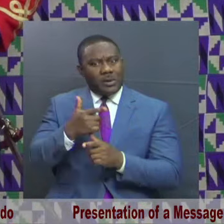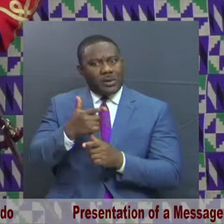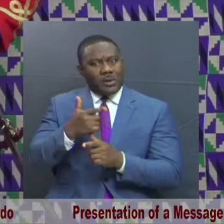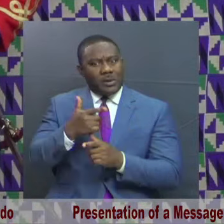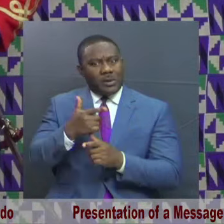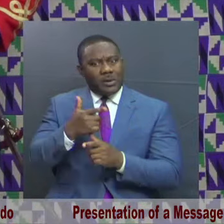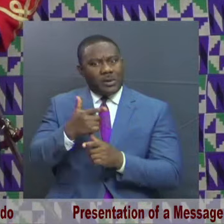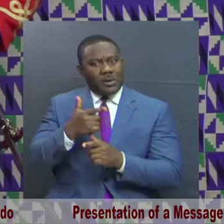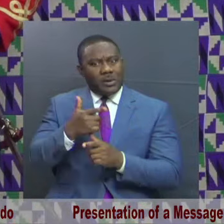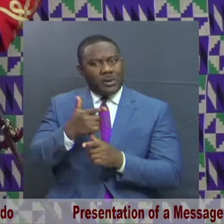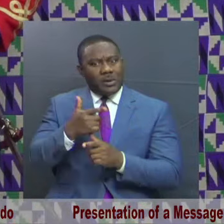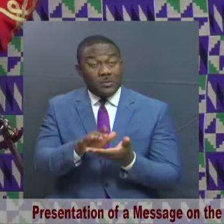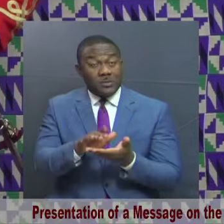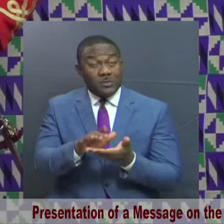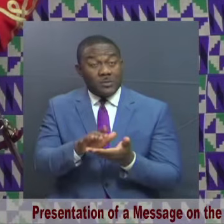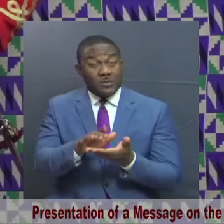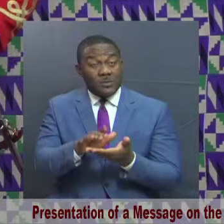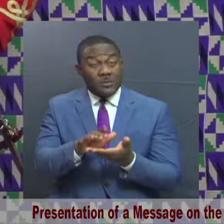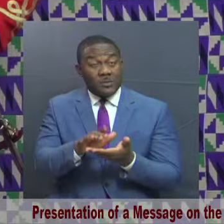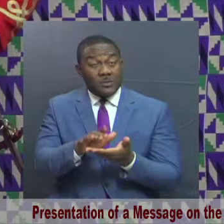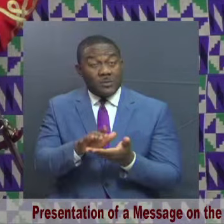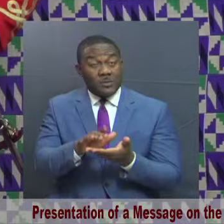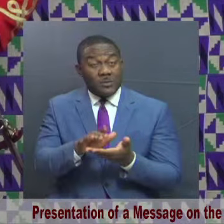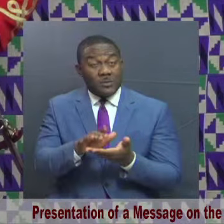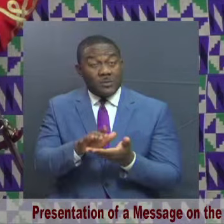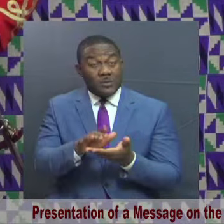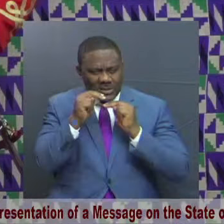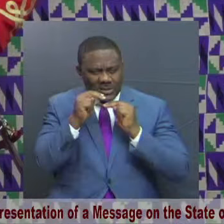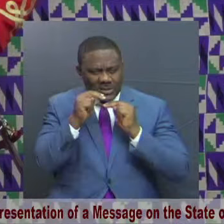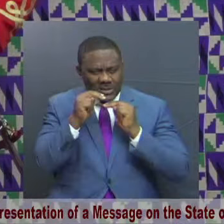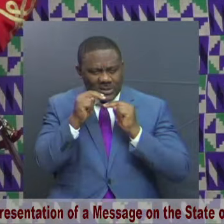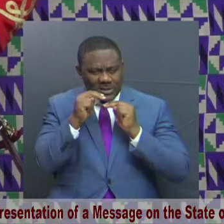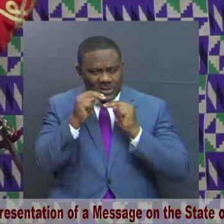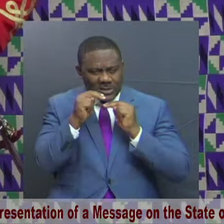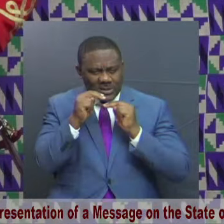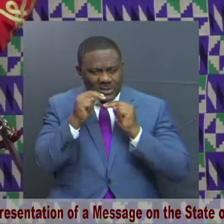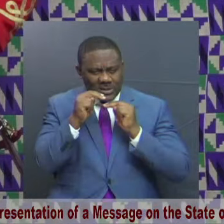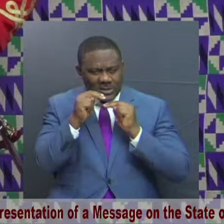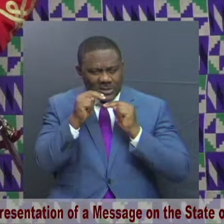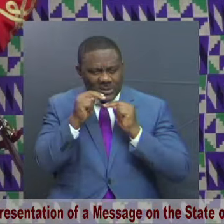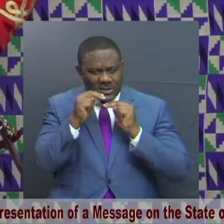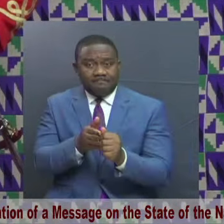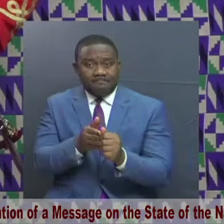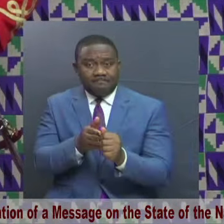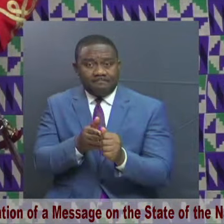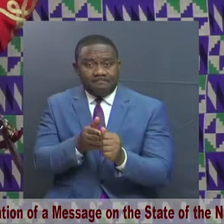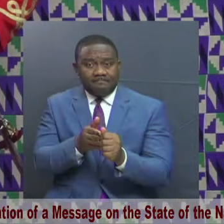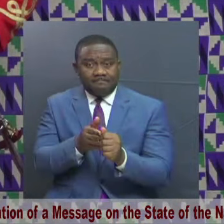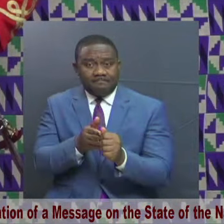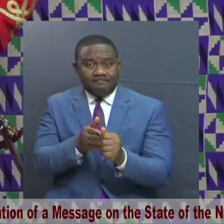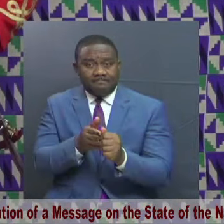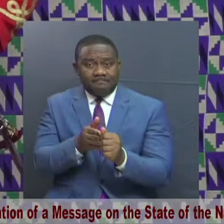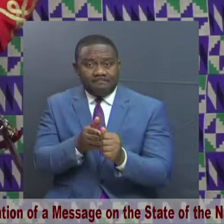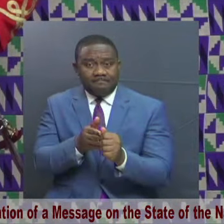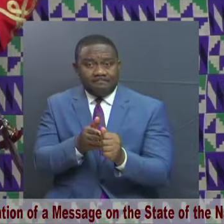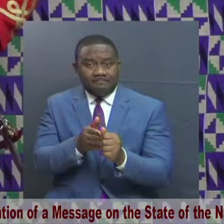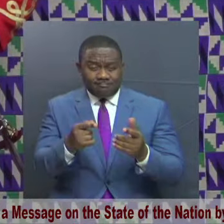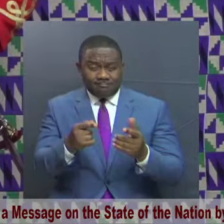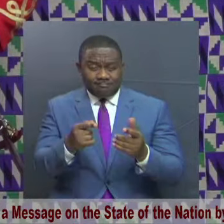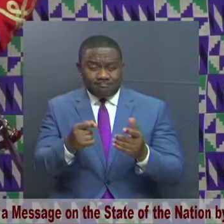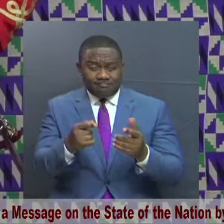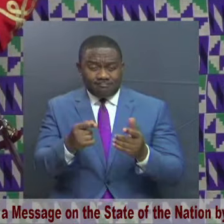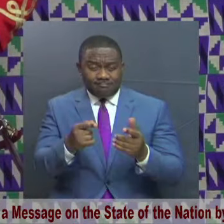indeed the government negotiating team carried out a successful reconciliation